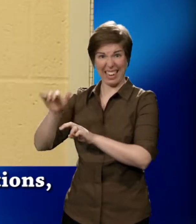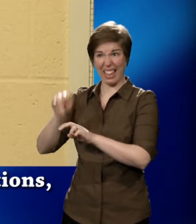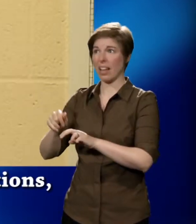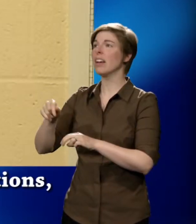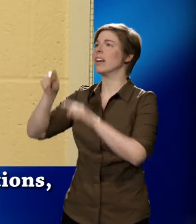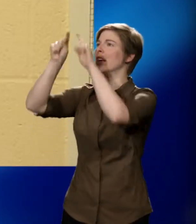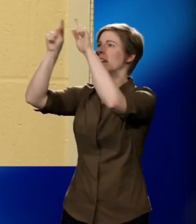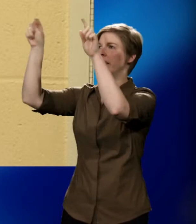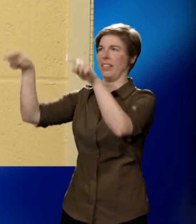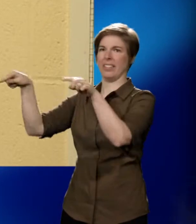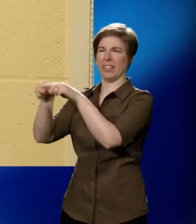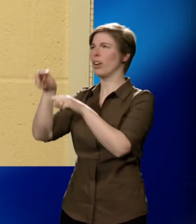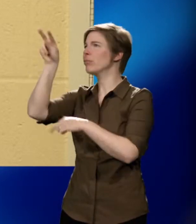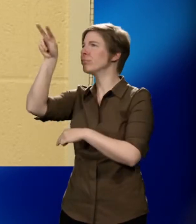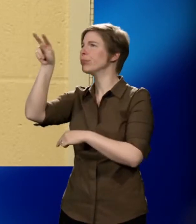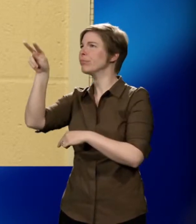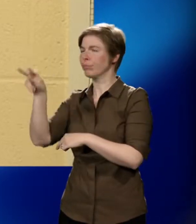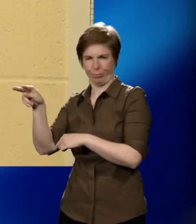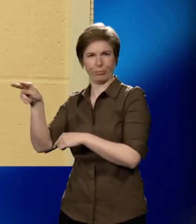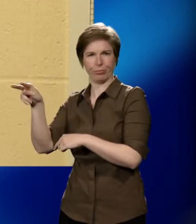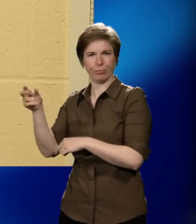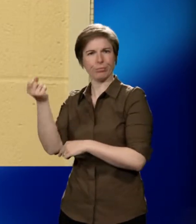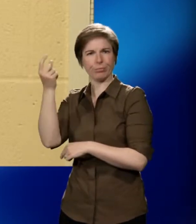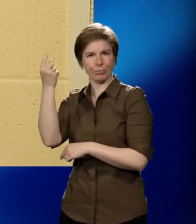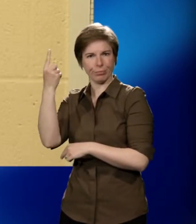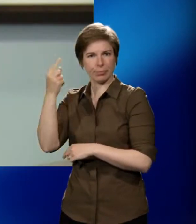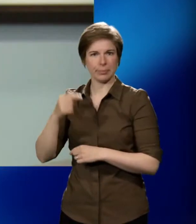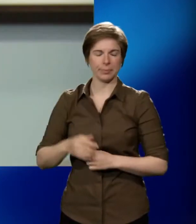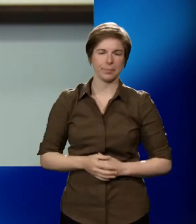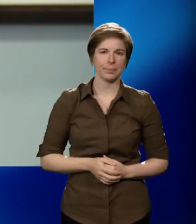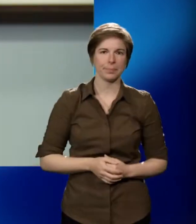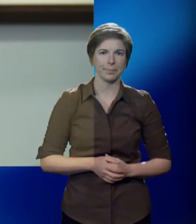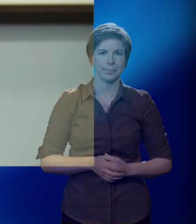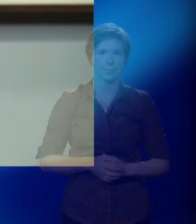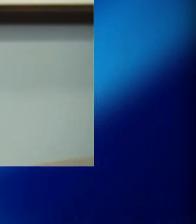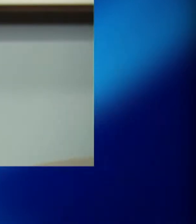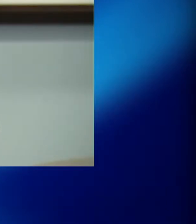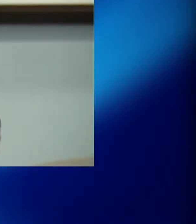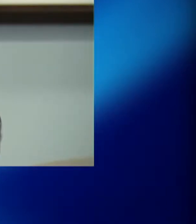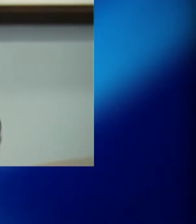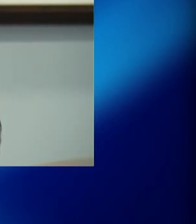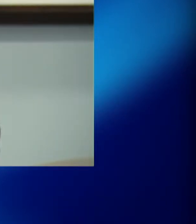can identify what you might need to do.